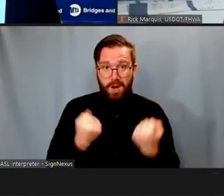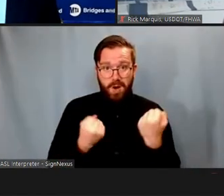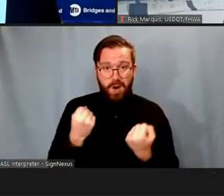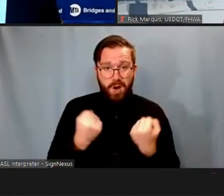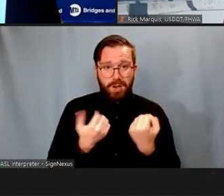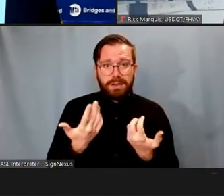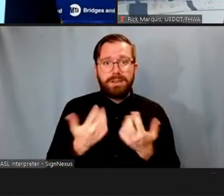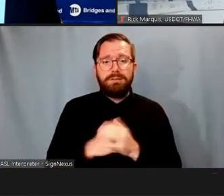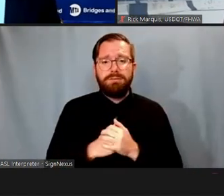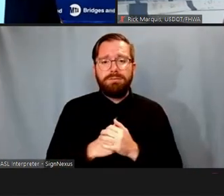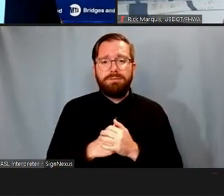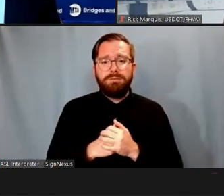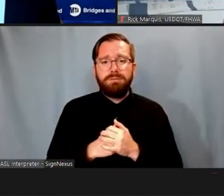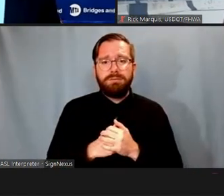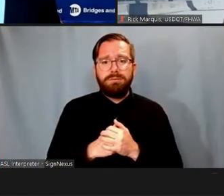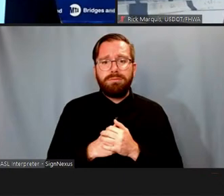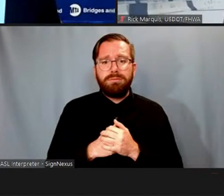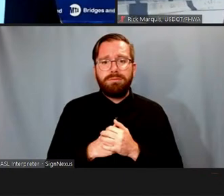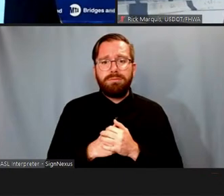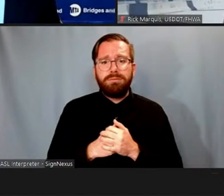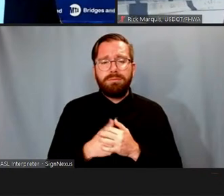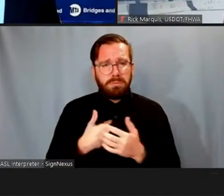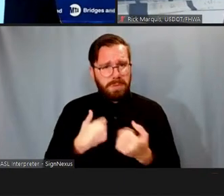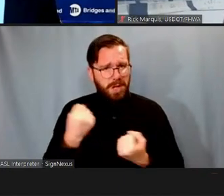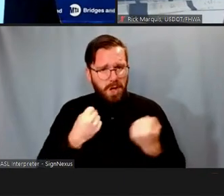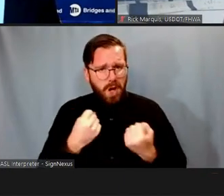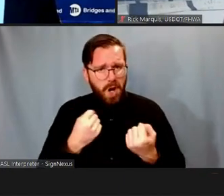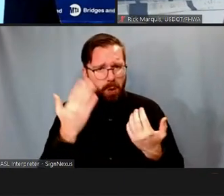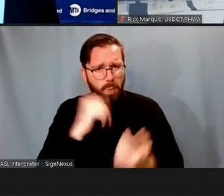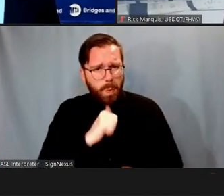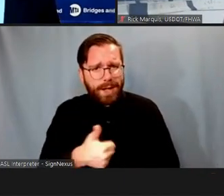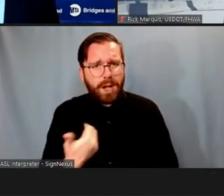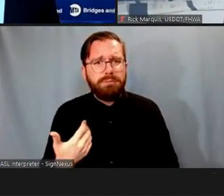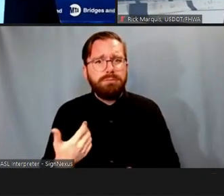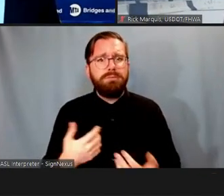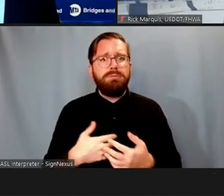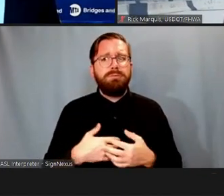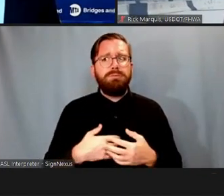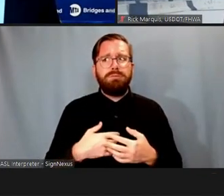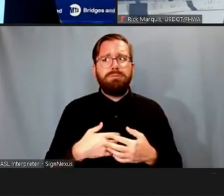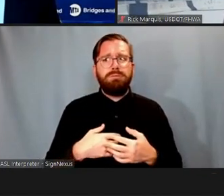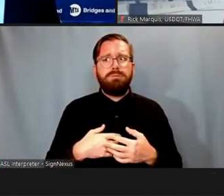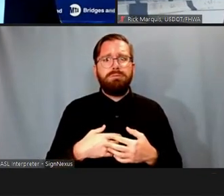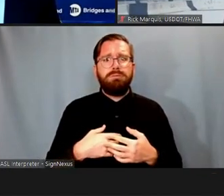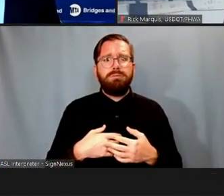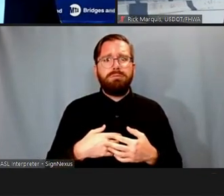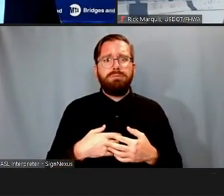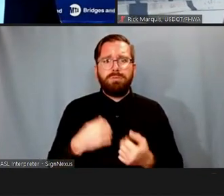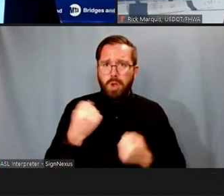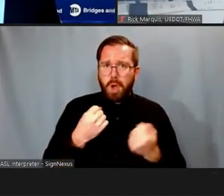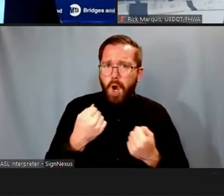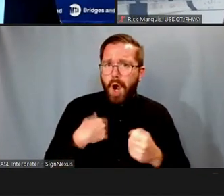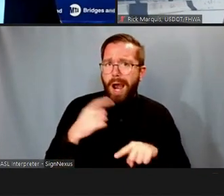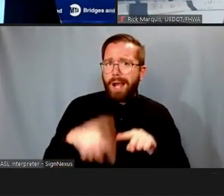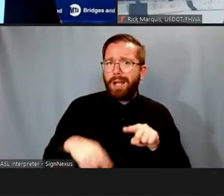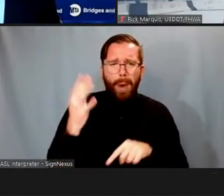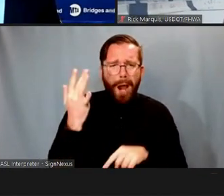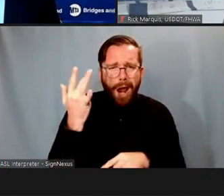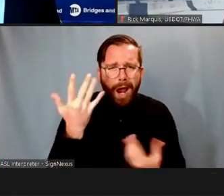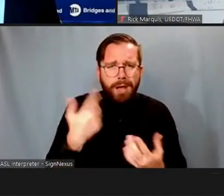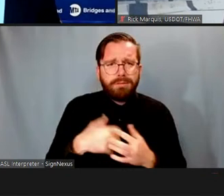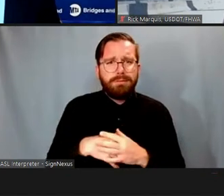why shouldn't i have a car why should i not have be able to have a car it would to go